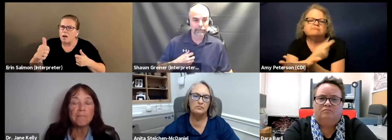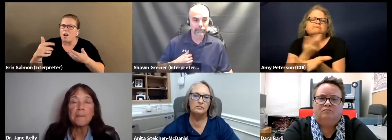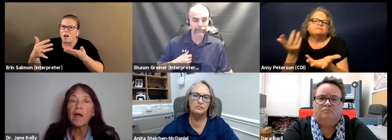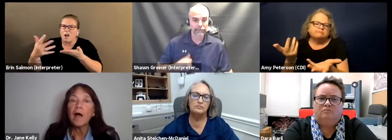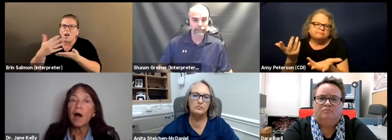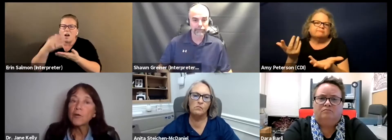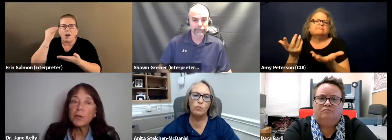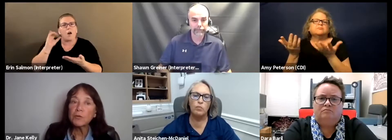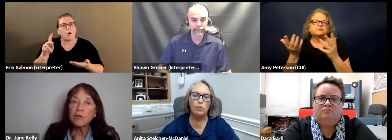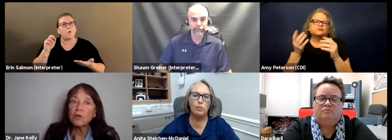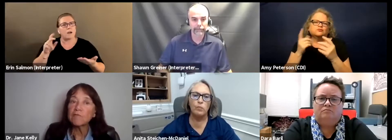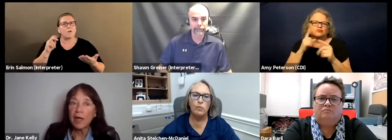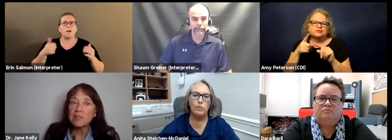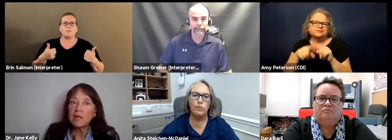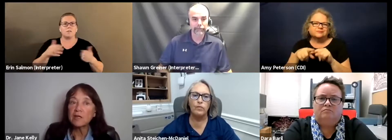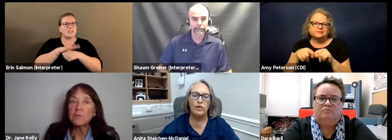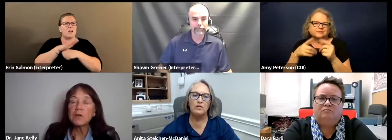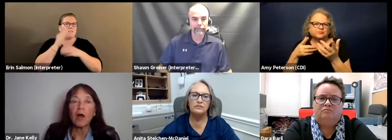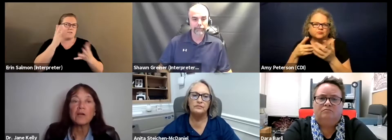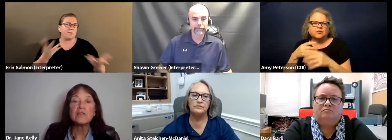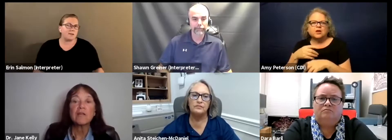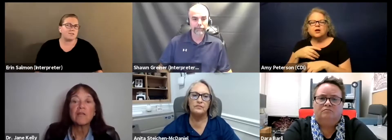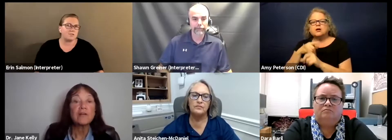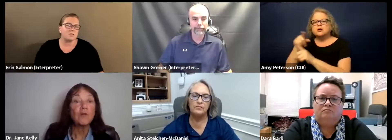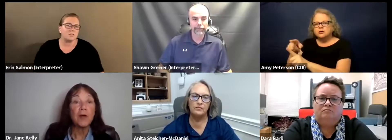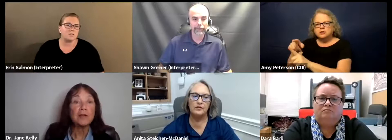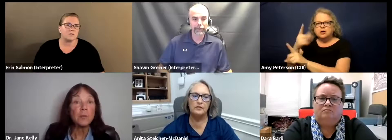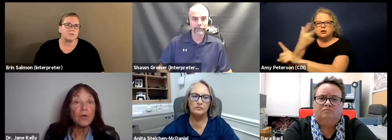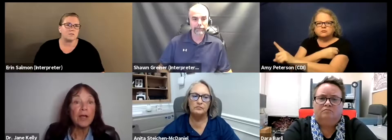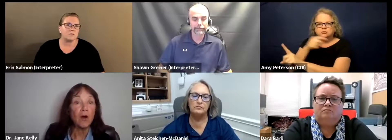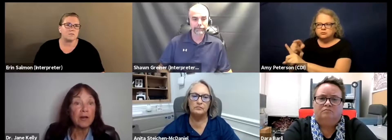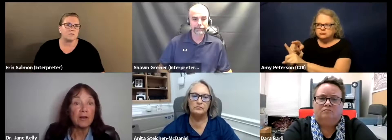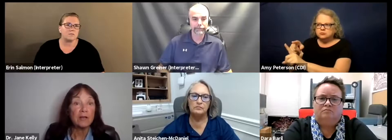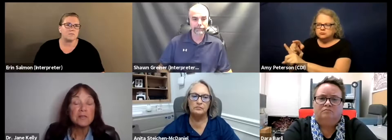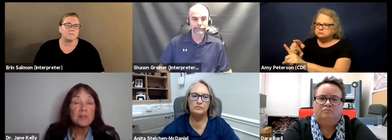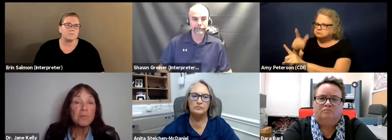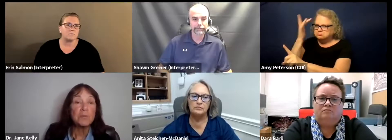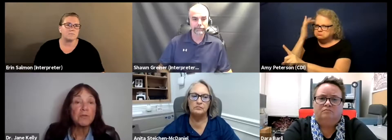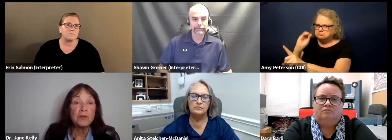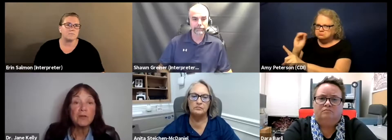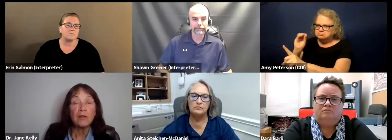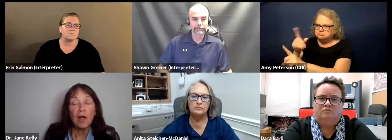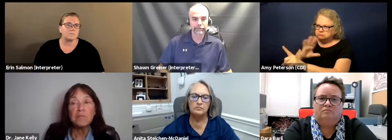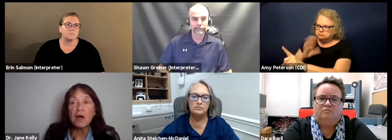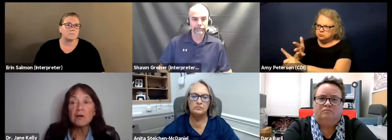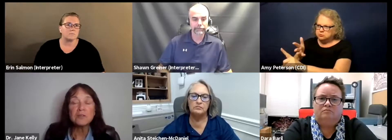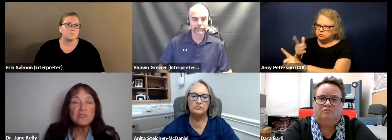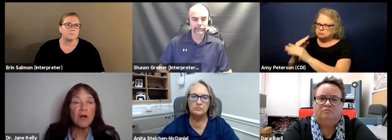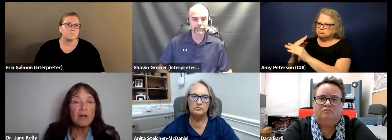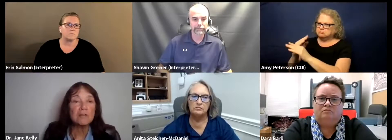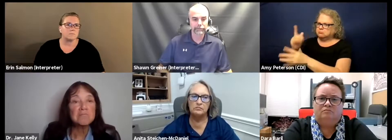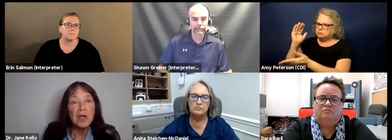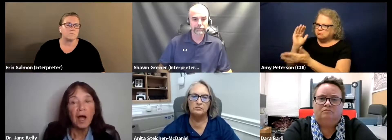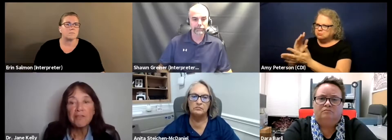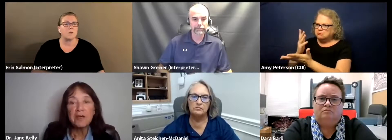ahead. Other people don't get vaccinated because they don't find it a priority. Some people feel I'm young and